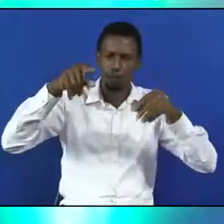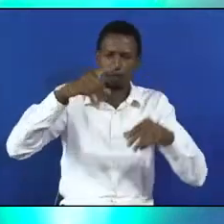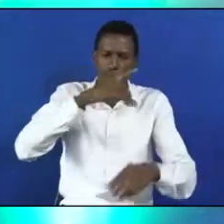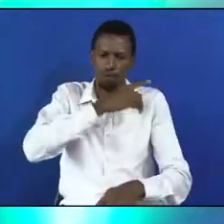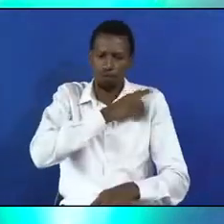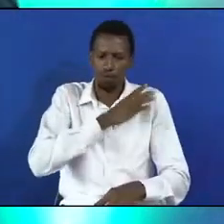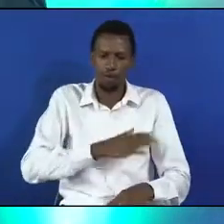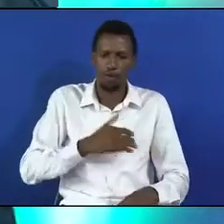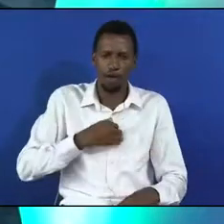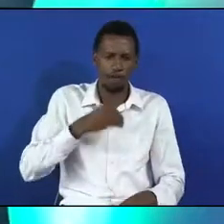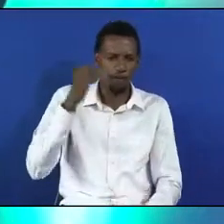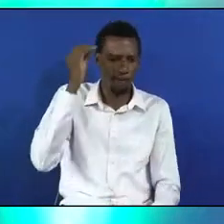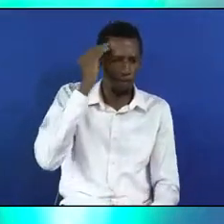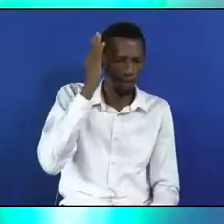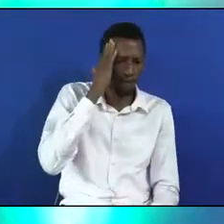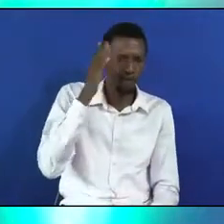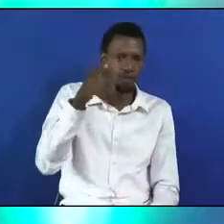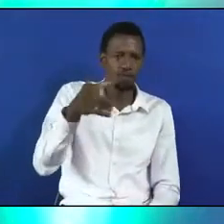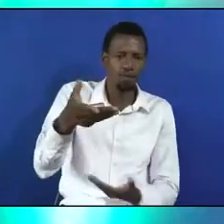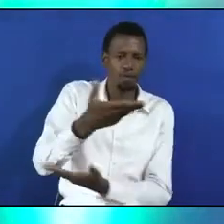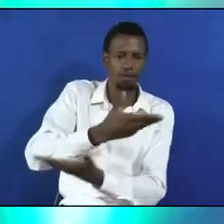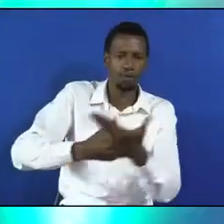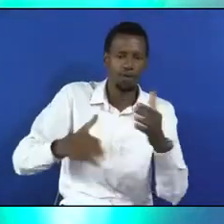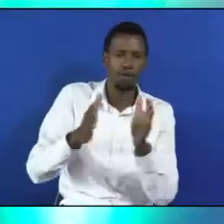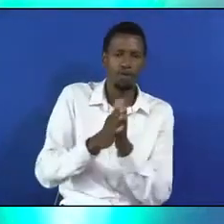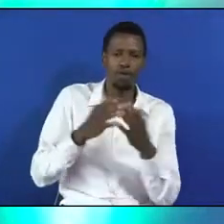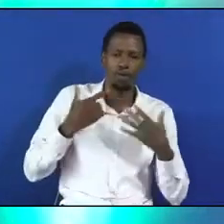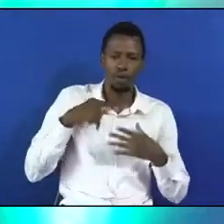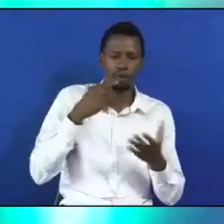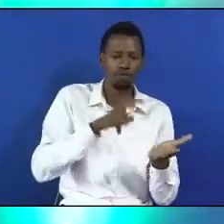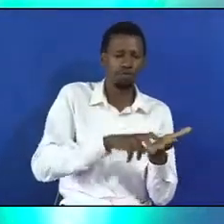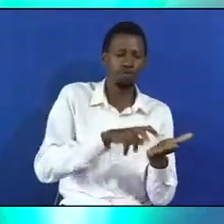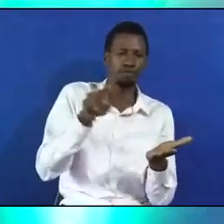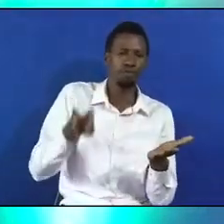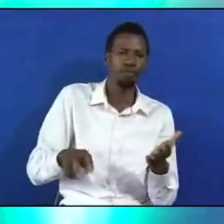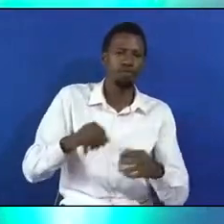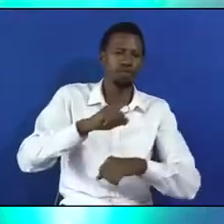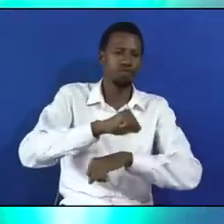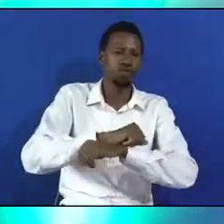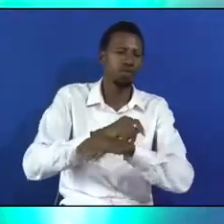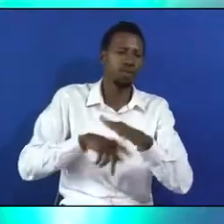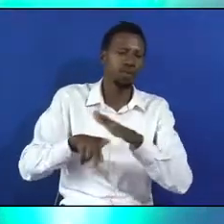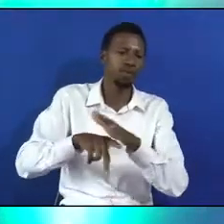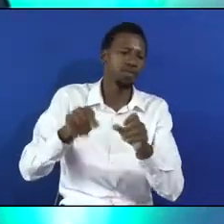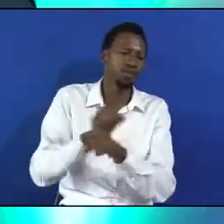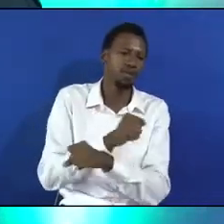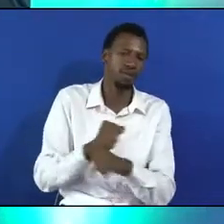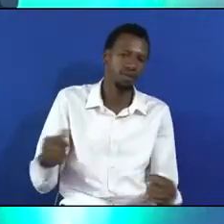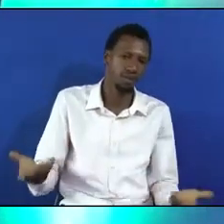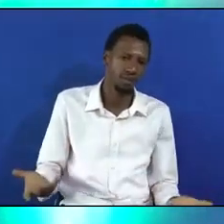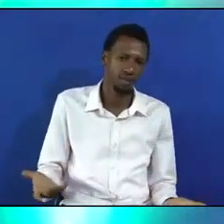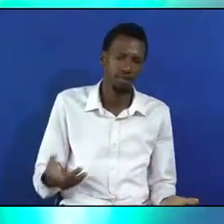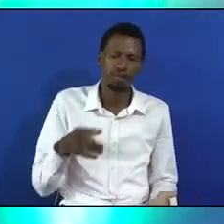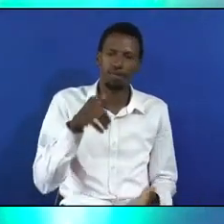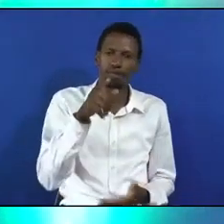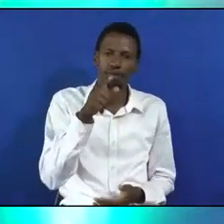a master's, you cannot mingle around with people who dropped out school in primary school. Because